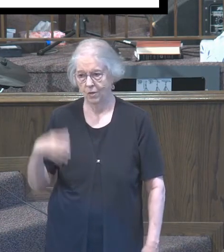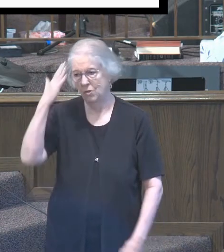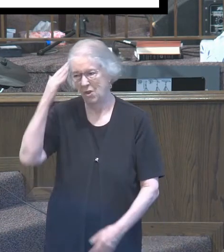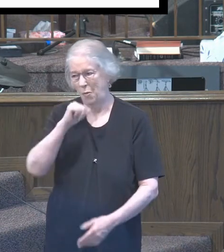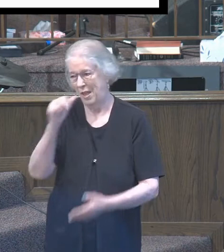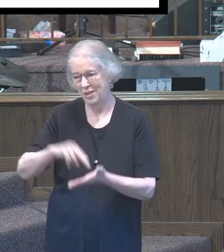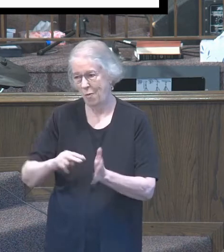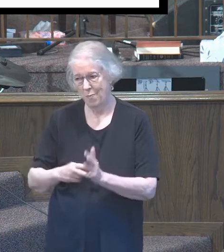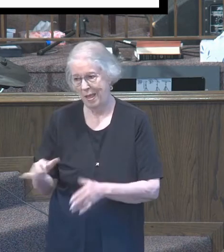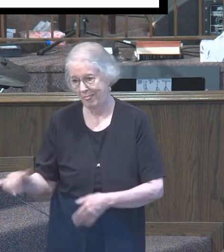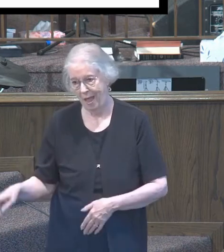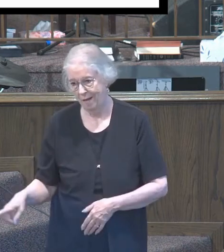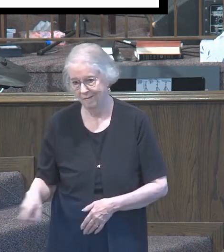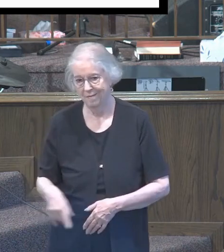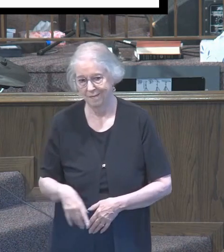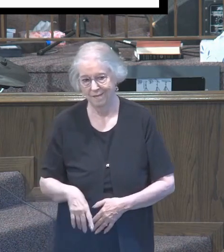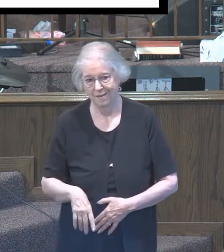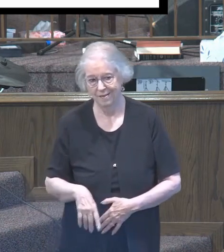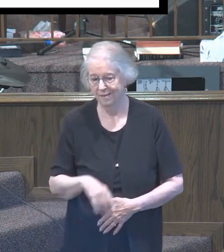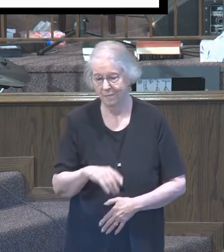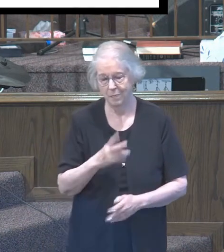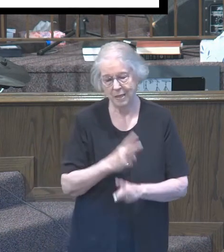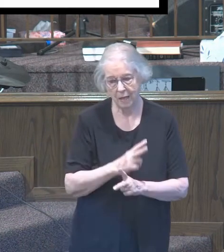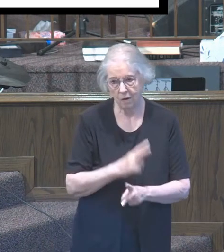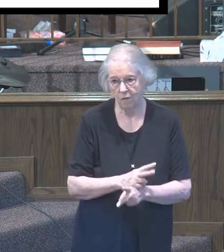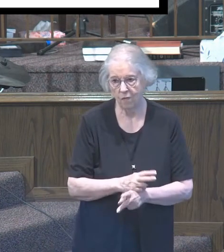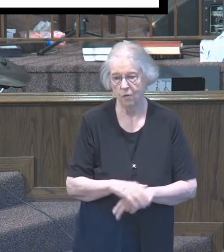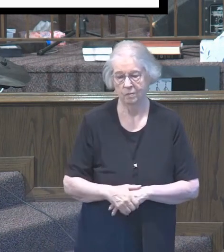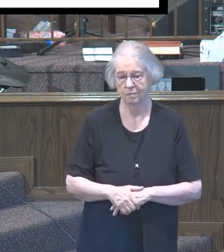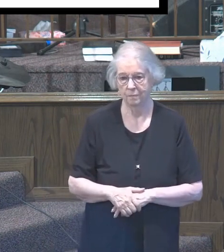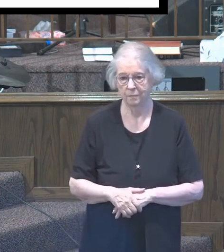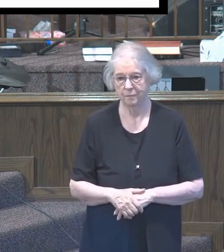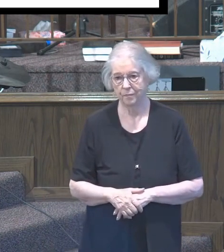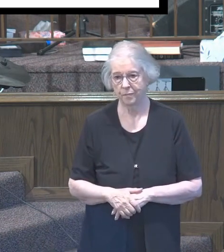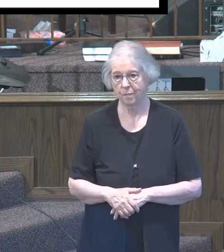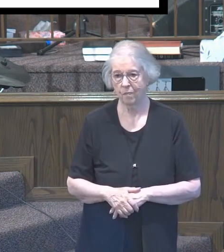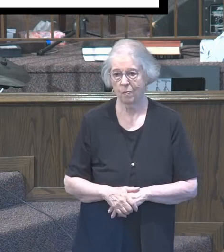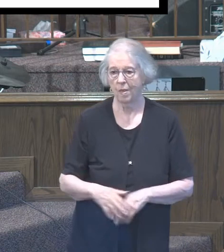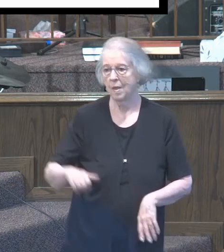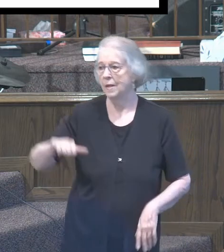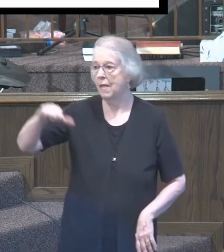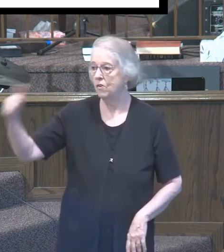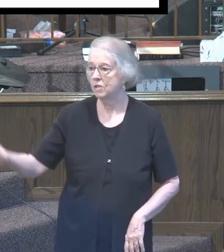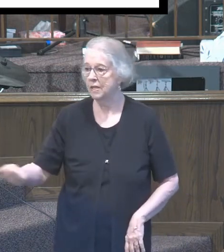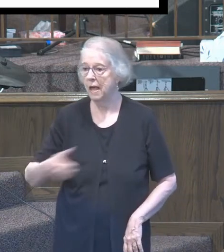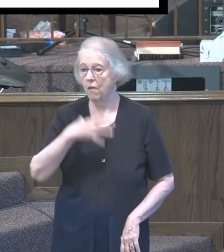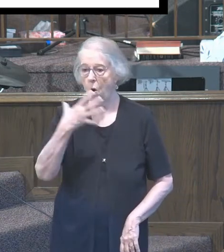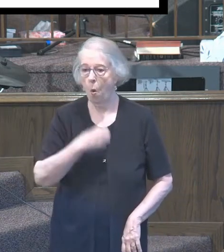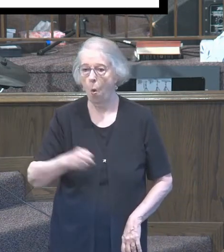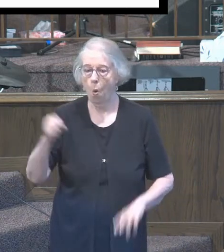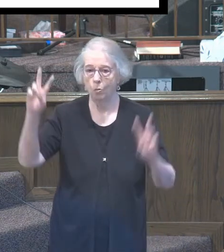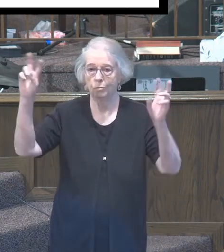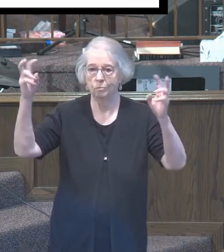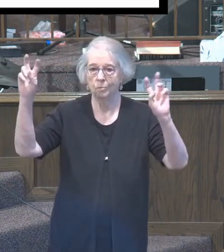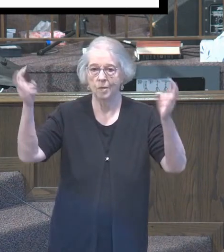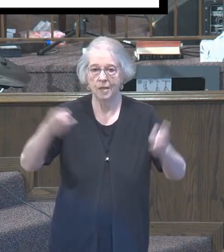manipulate words to get your own way, you go wrong. Here's another old saying that deserves a second look.